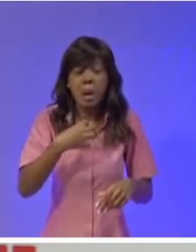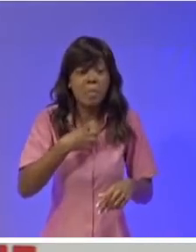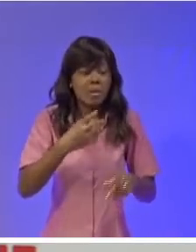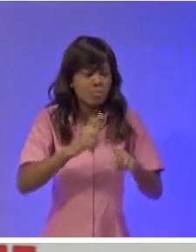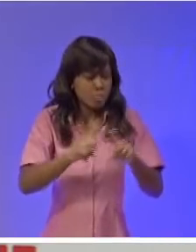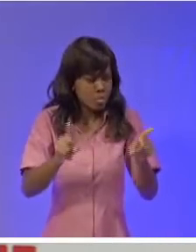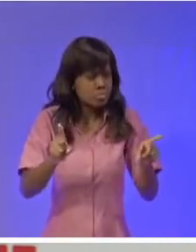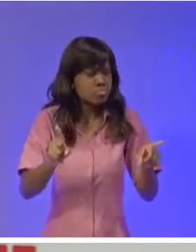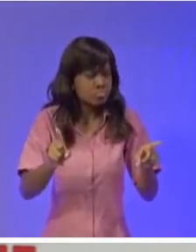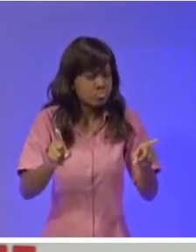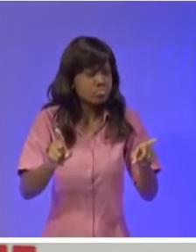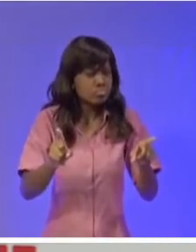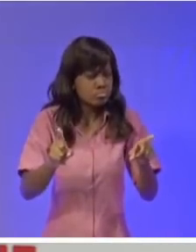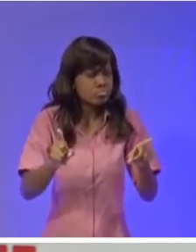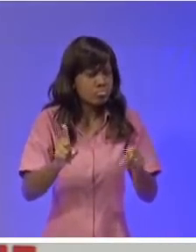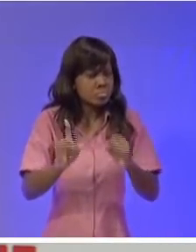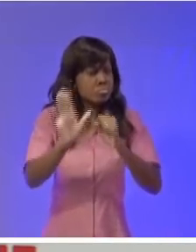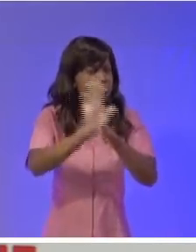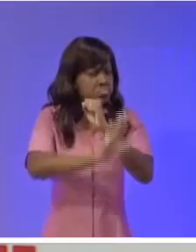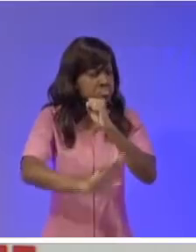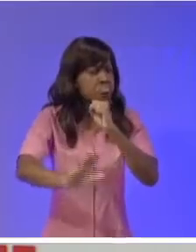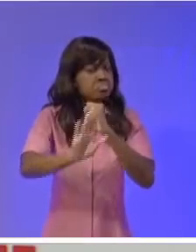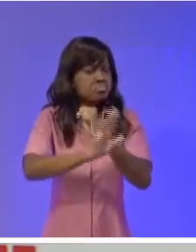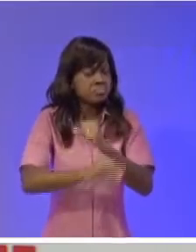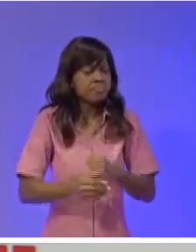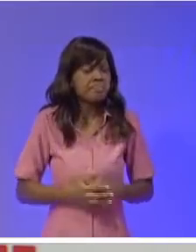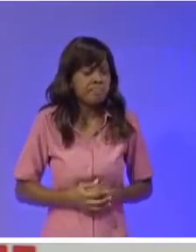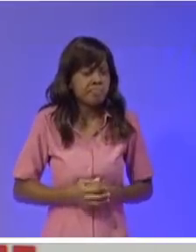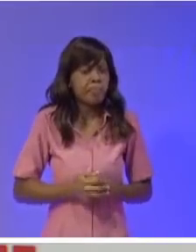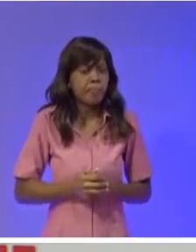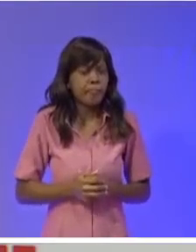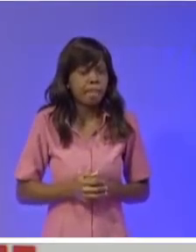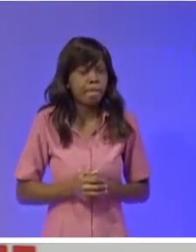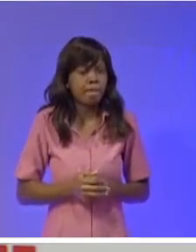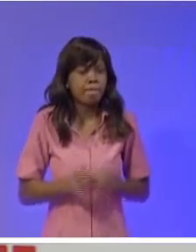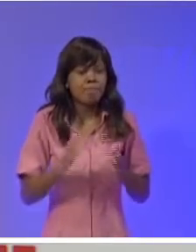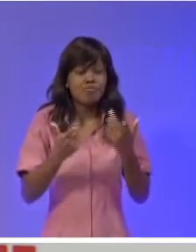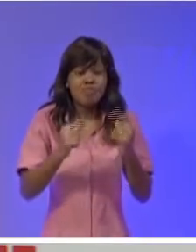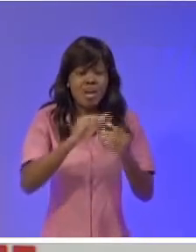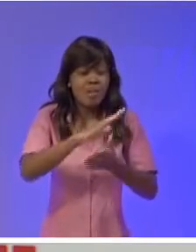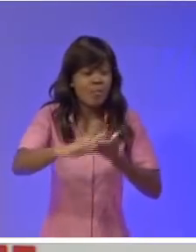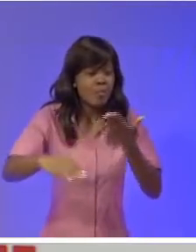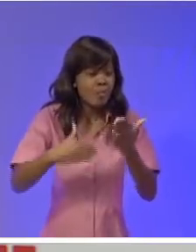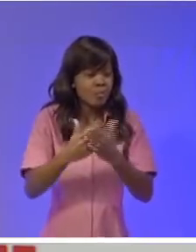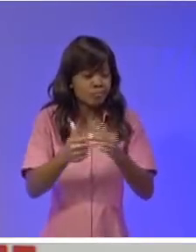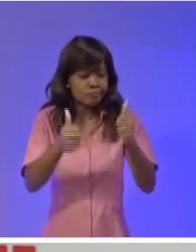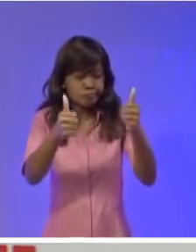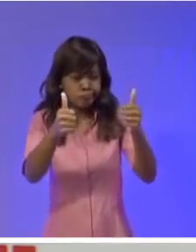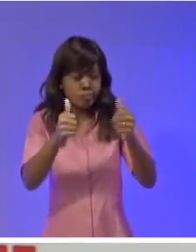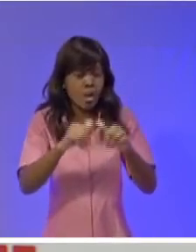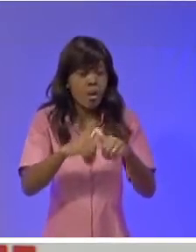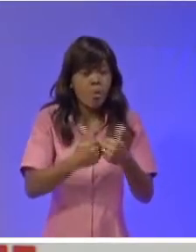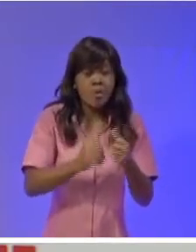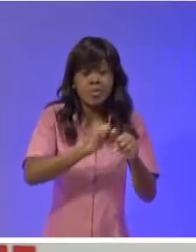new pandemic posed to us. The world, together with Trinidad and Tobago,